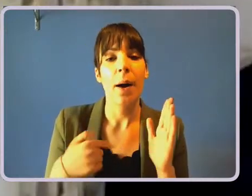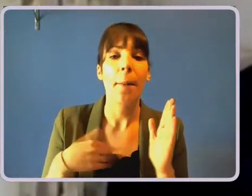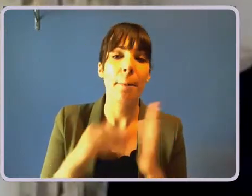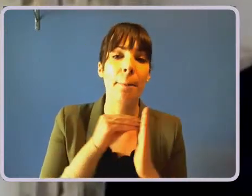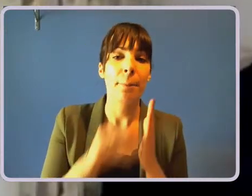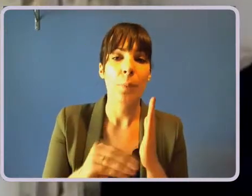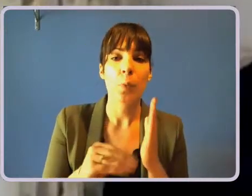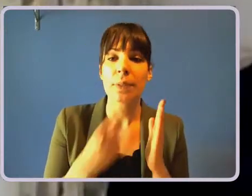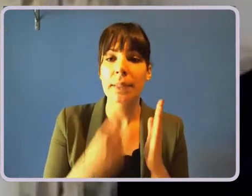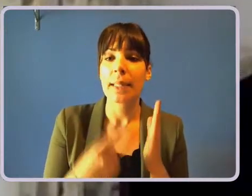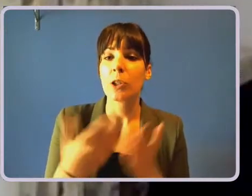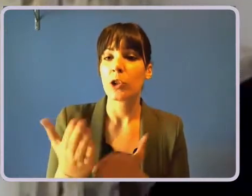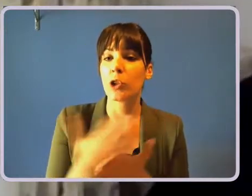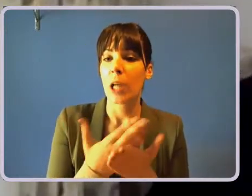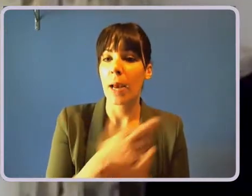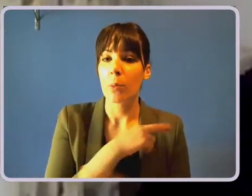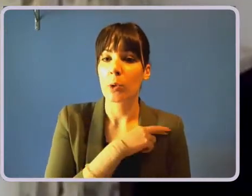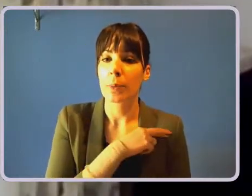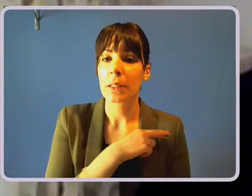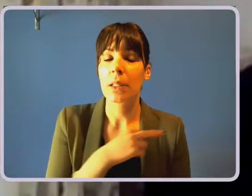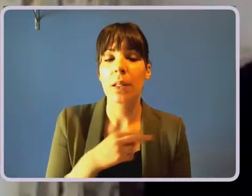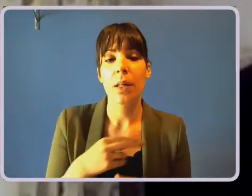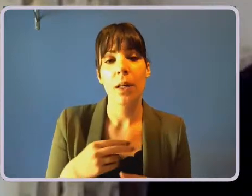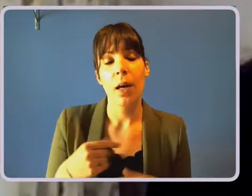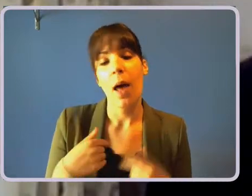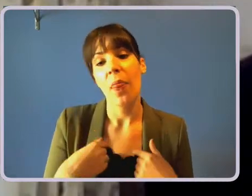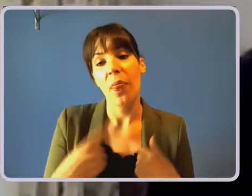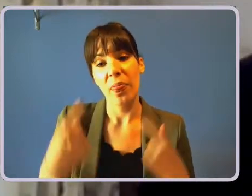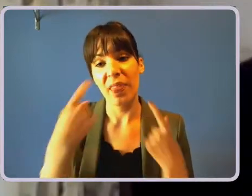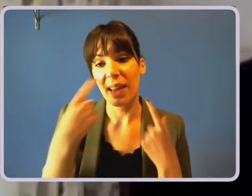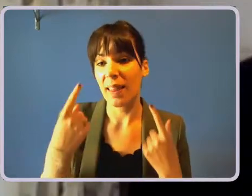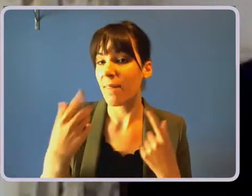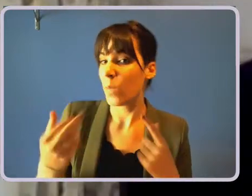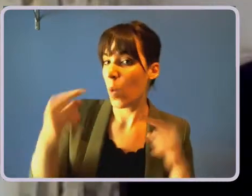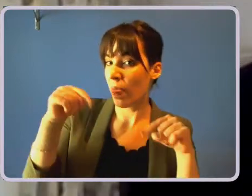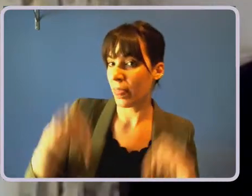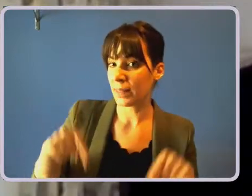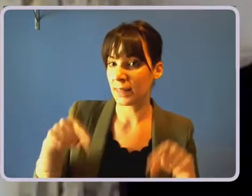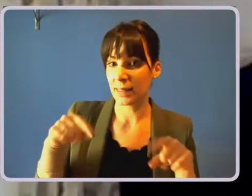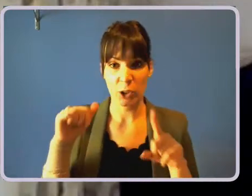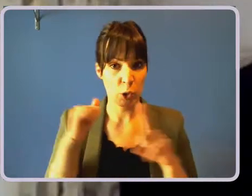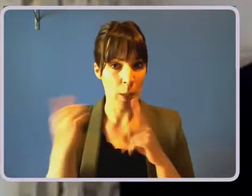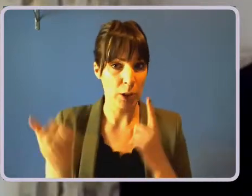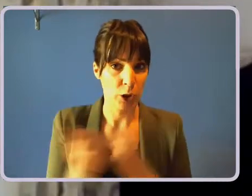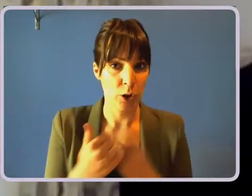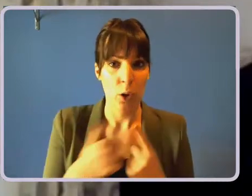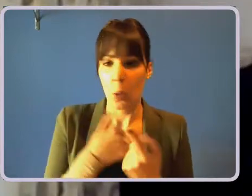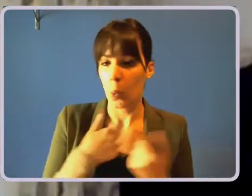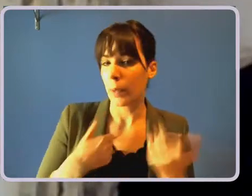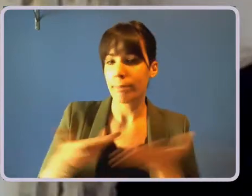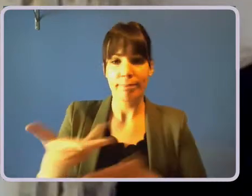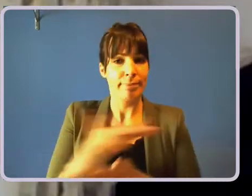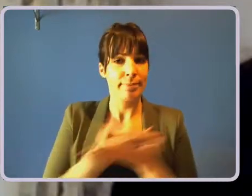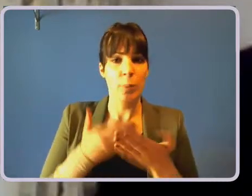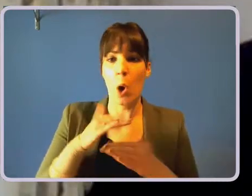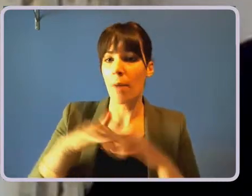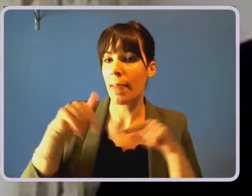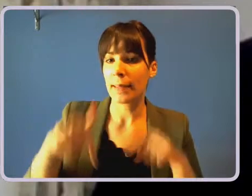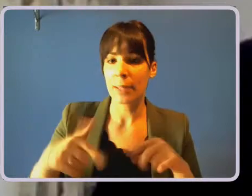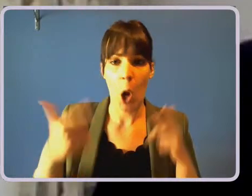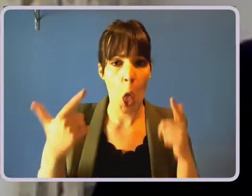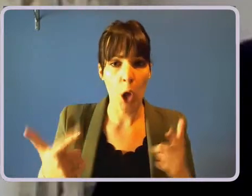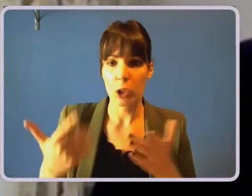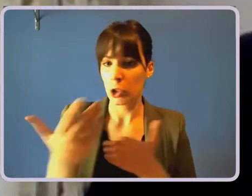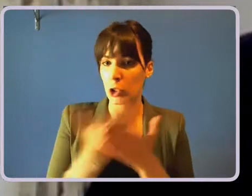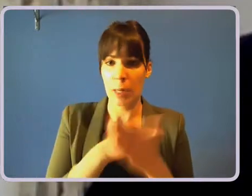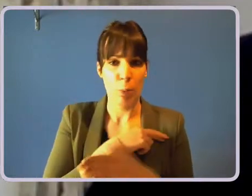responsibility. I feel that in this case, and we talk about this a lot in emergency management, what is shared responsibility? We will do